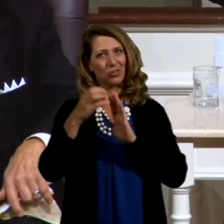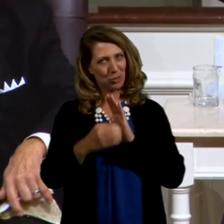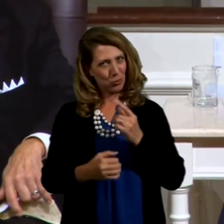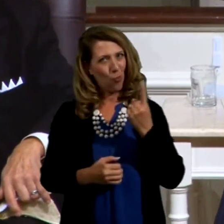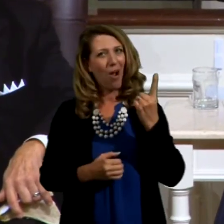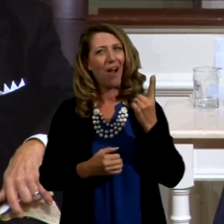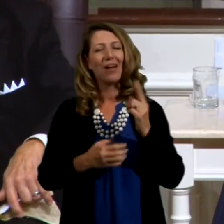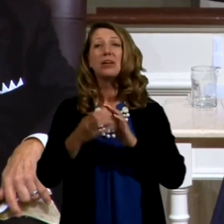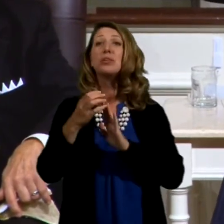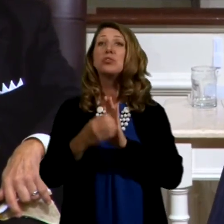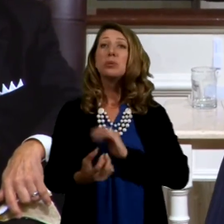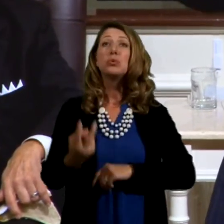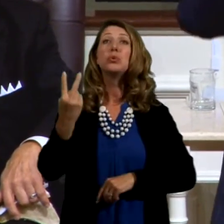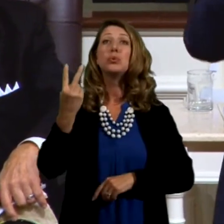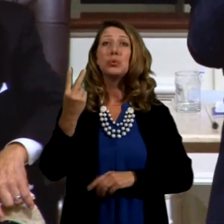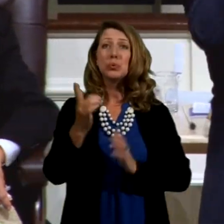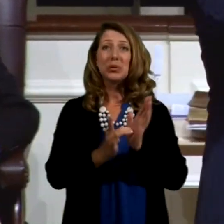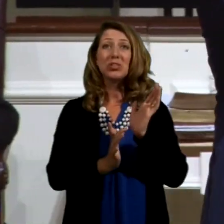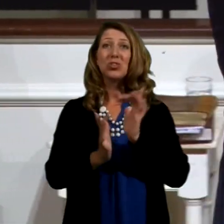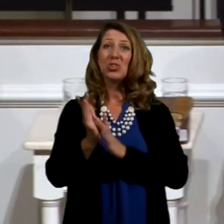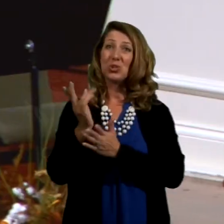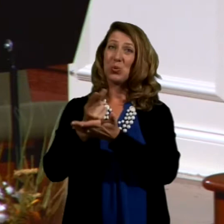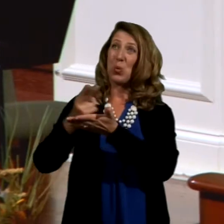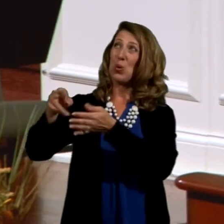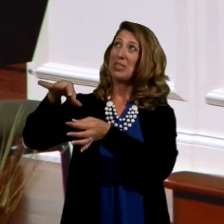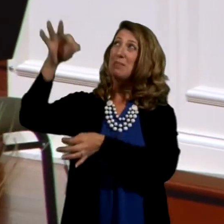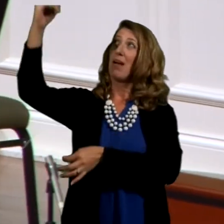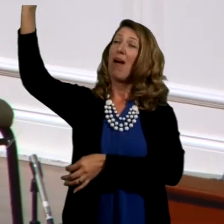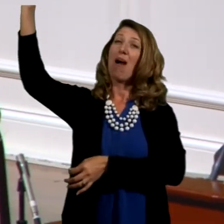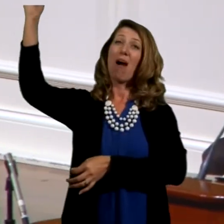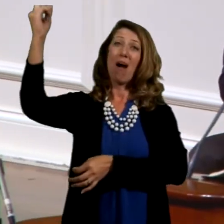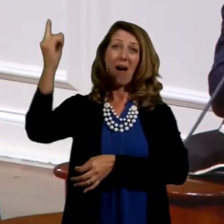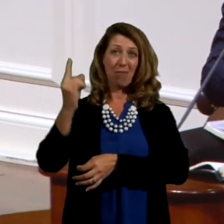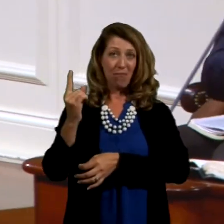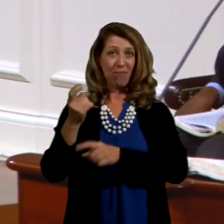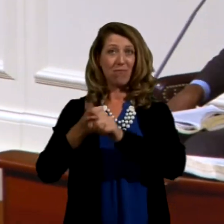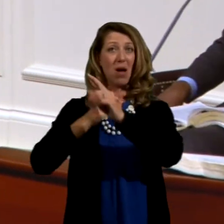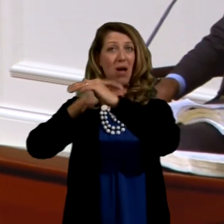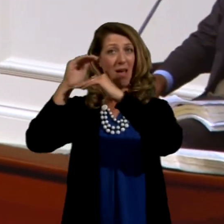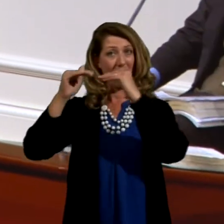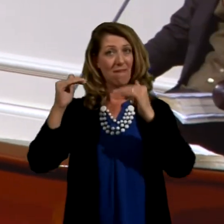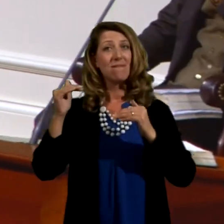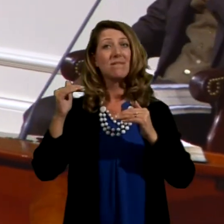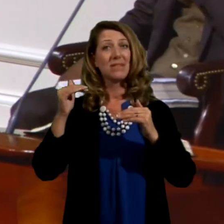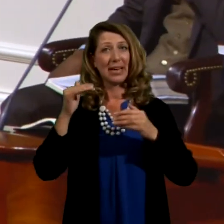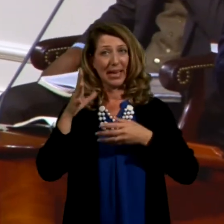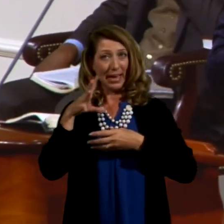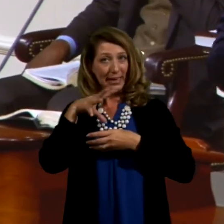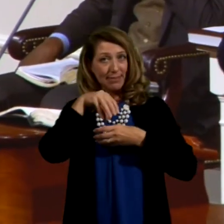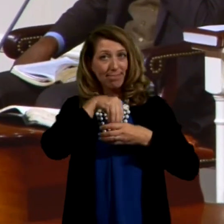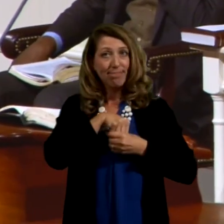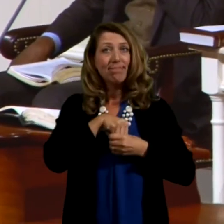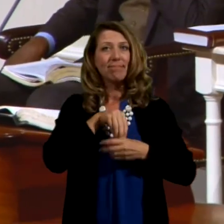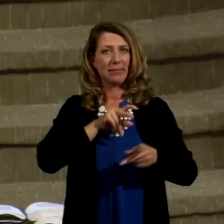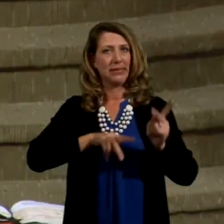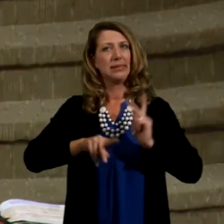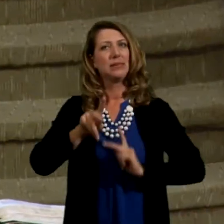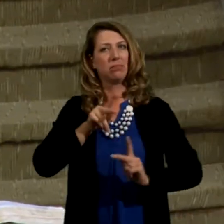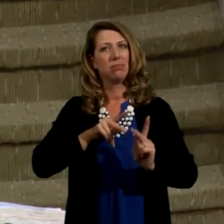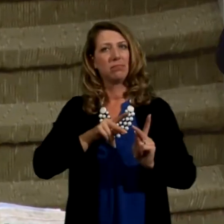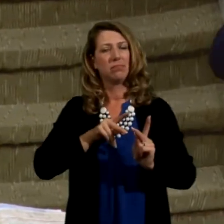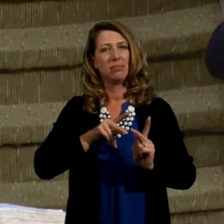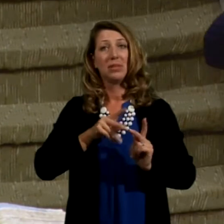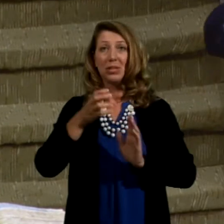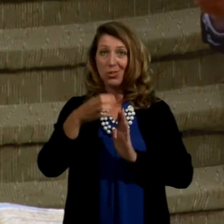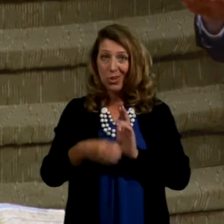heaven. Chapter 2, Jesus, the Spirit, the Holy Spirit, comes down from heaven, and he comes into the believers. Then in